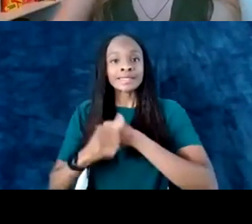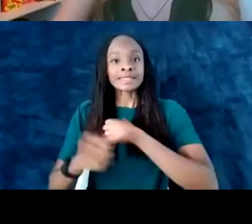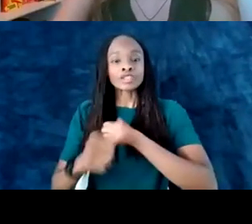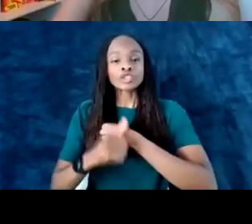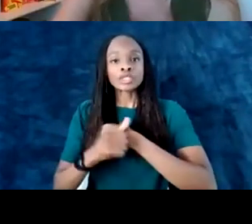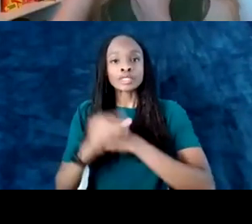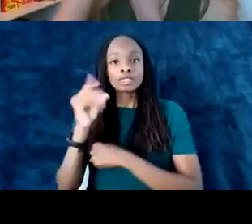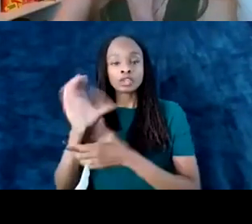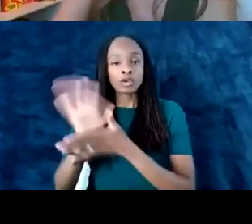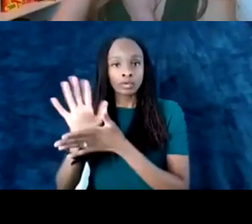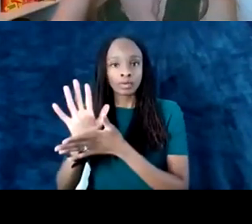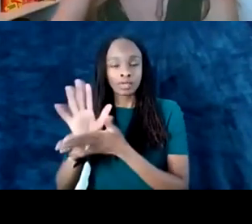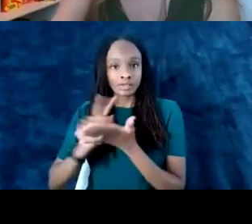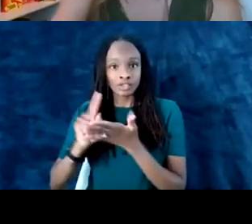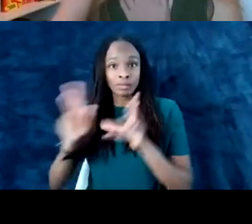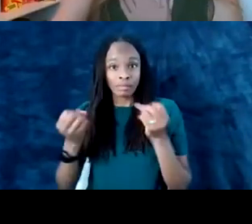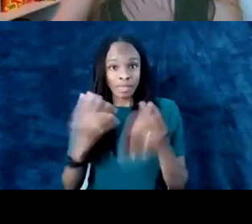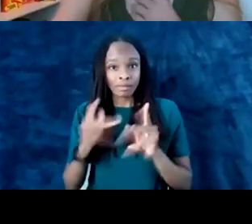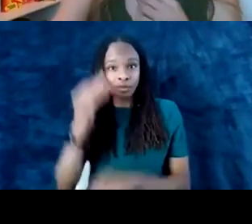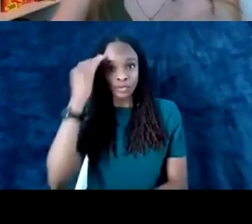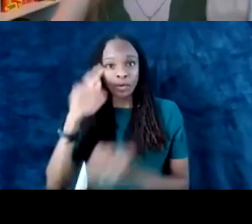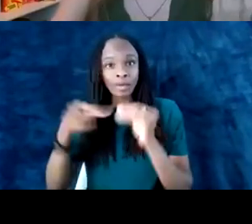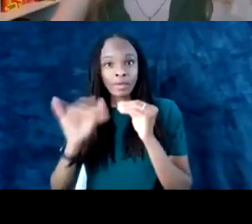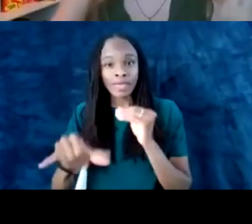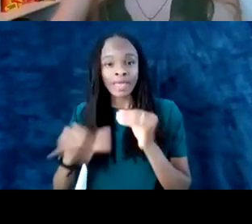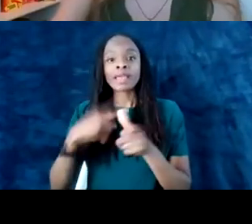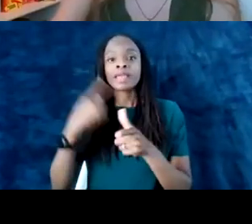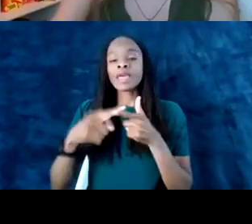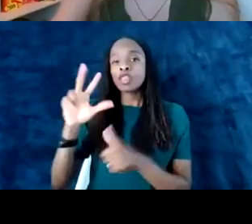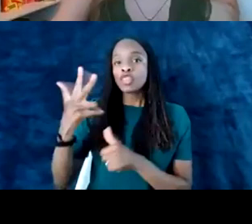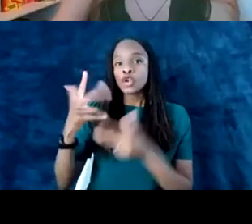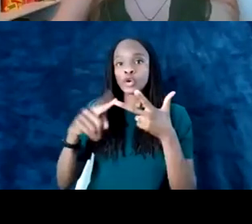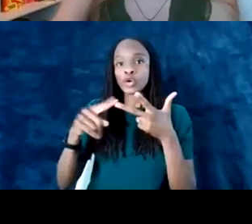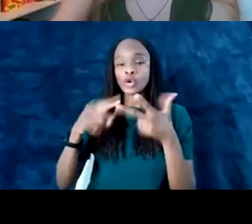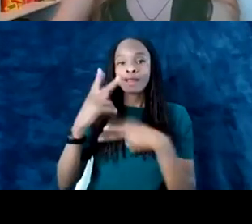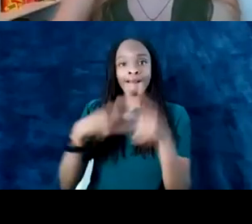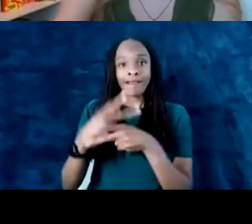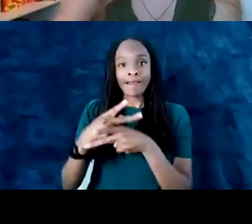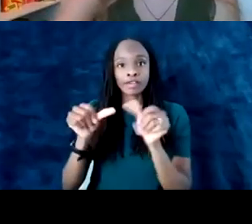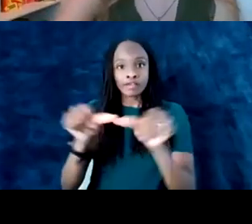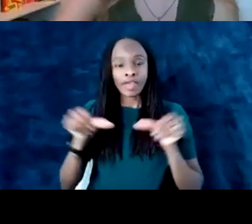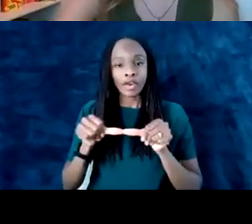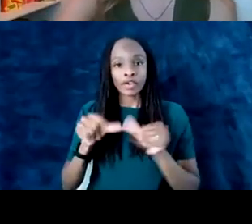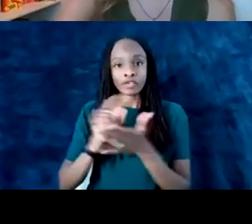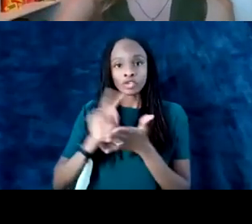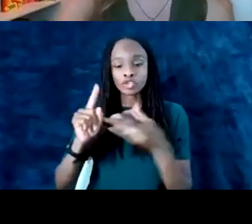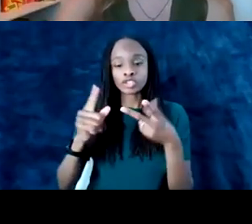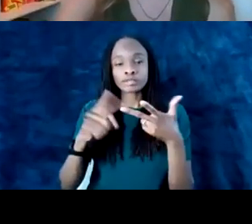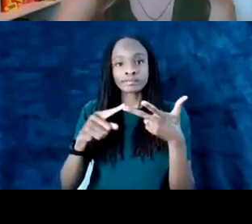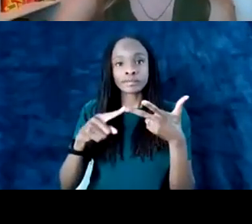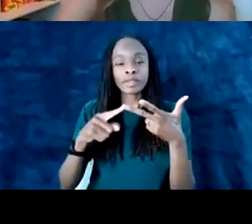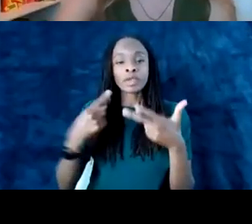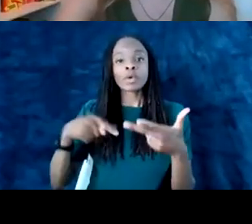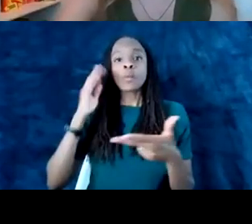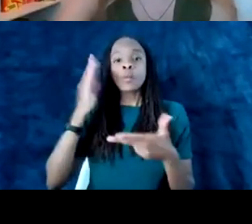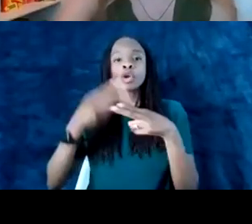documentaries is a study many people know. And then a third kind of area of research would be what we would call